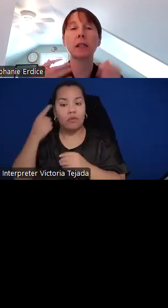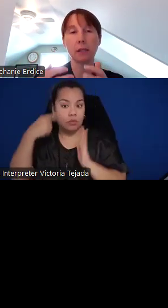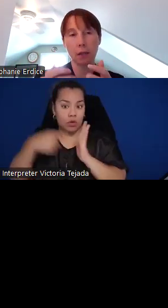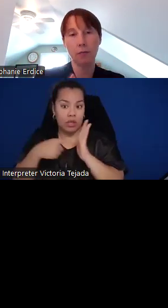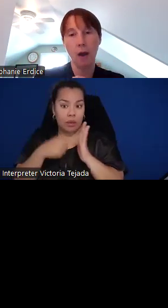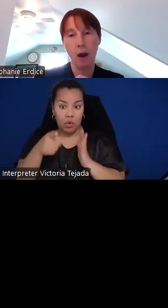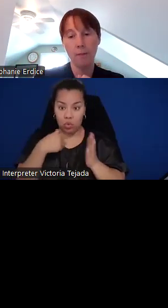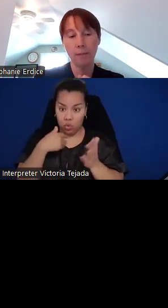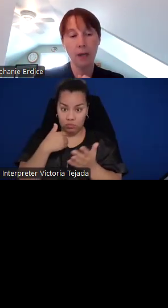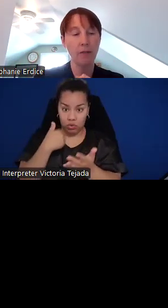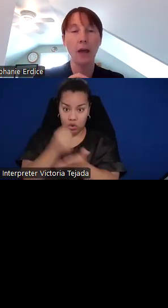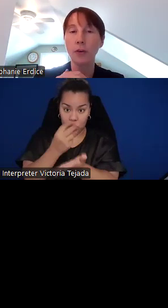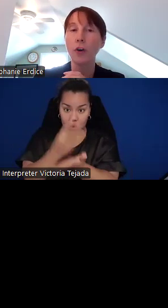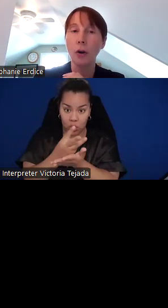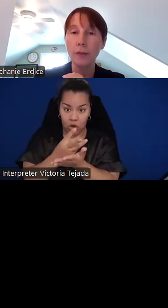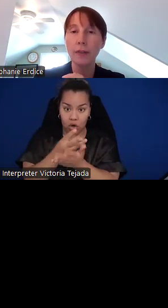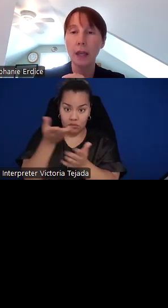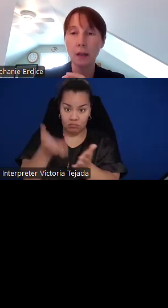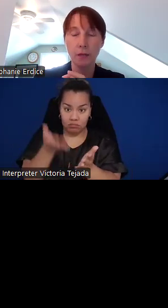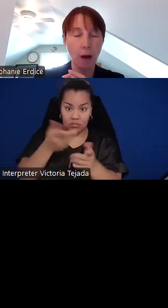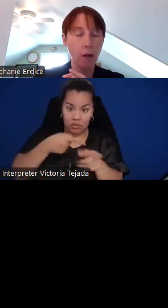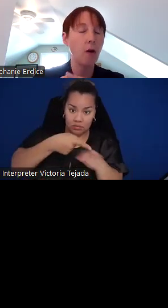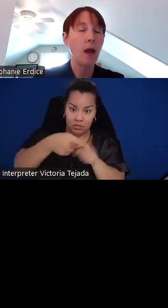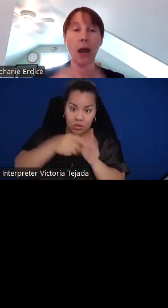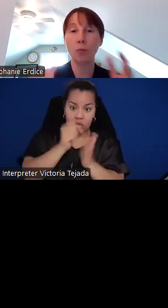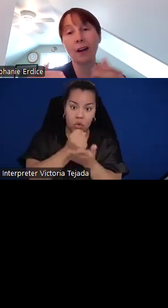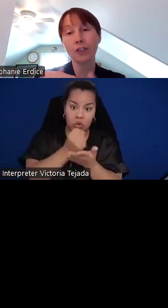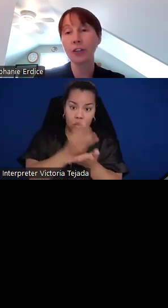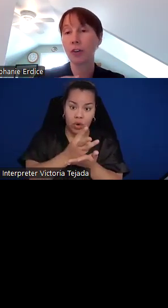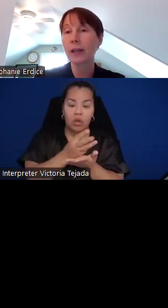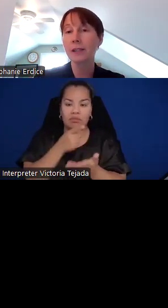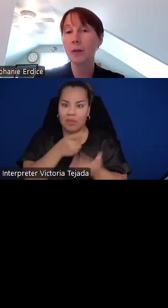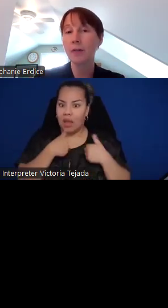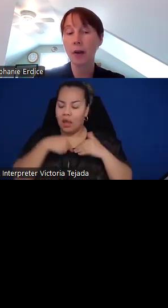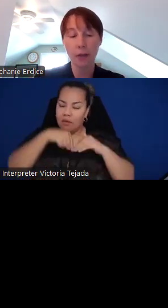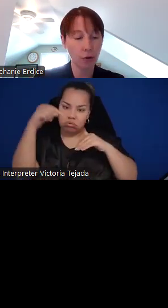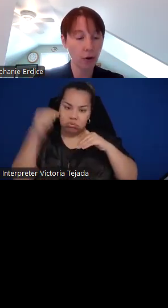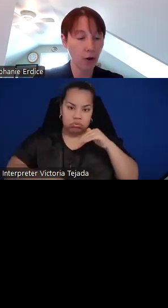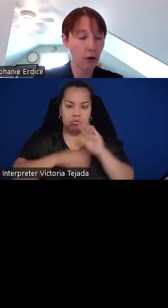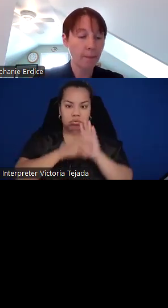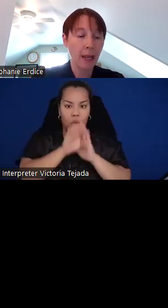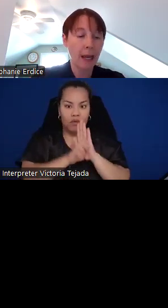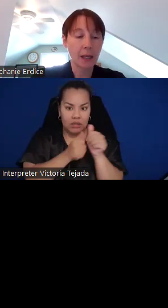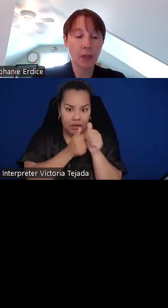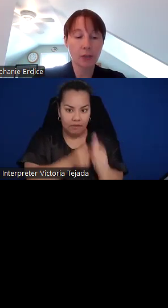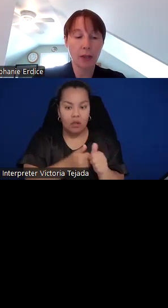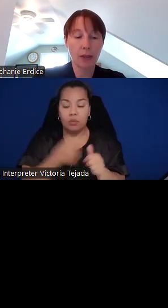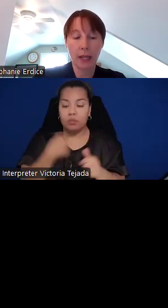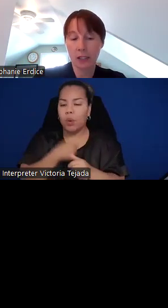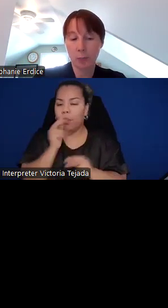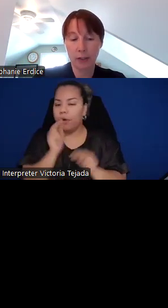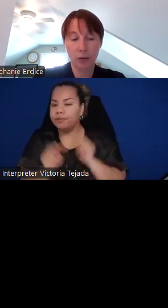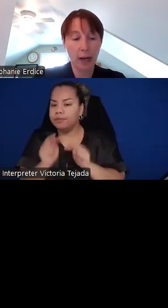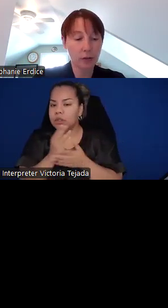have an extensive kind of ethical code that they follow, and we'll actually look at some of their ethical code. Same things